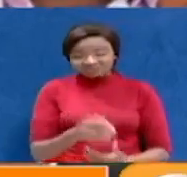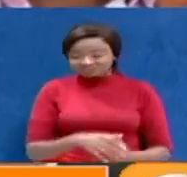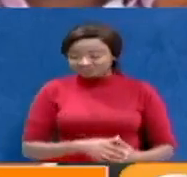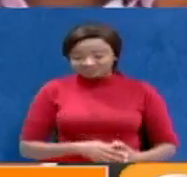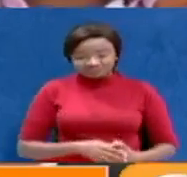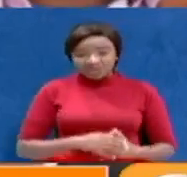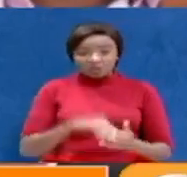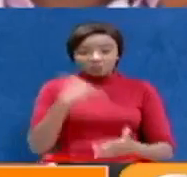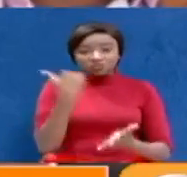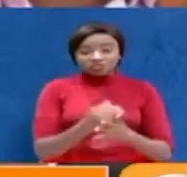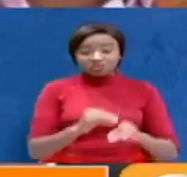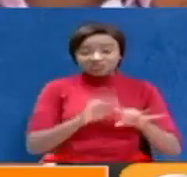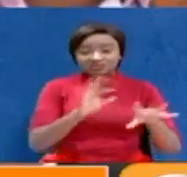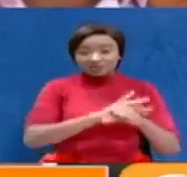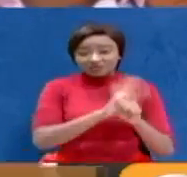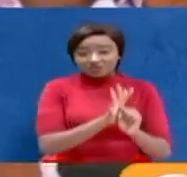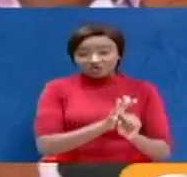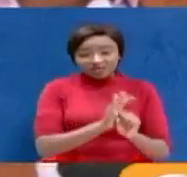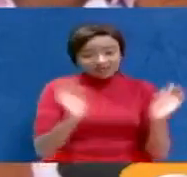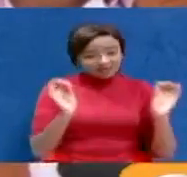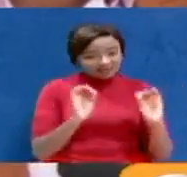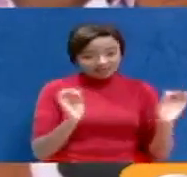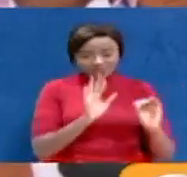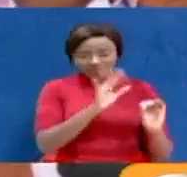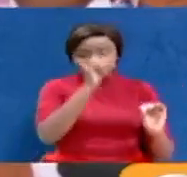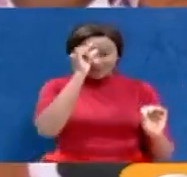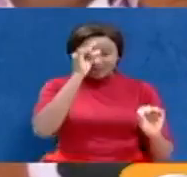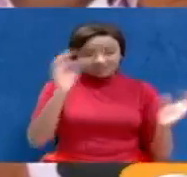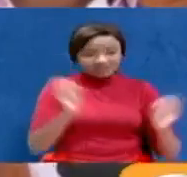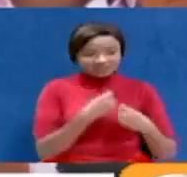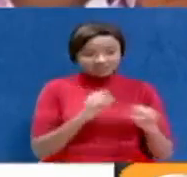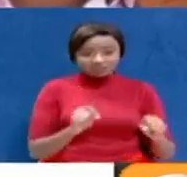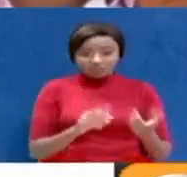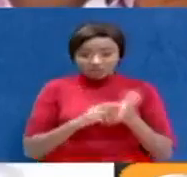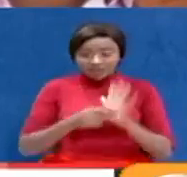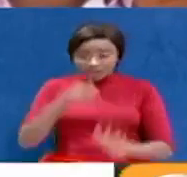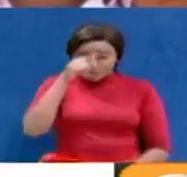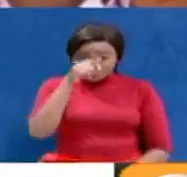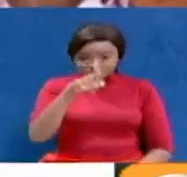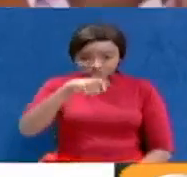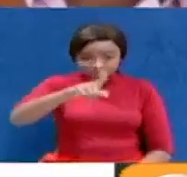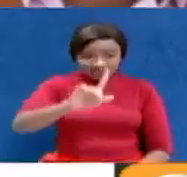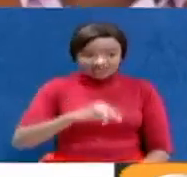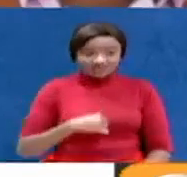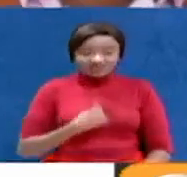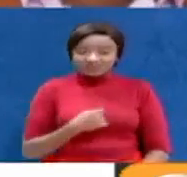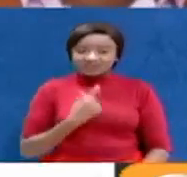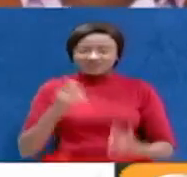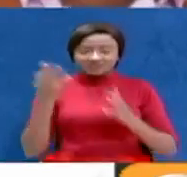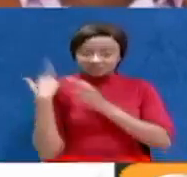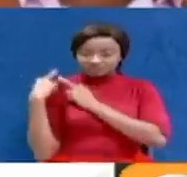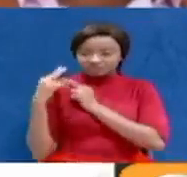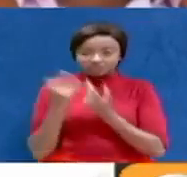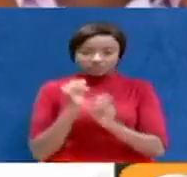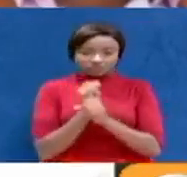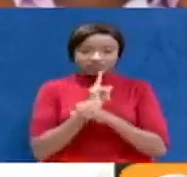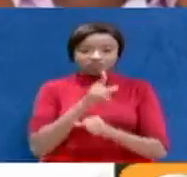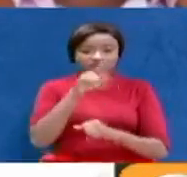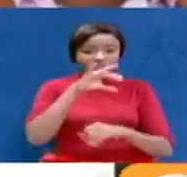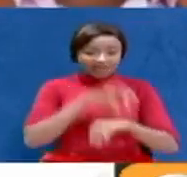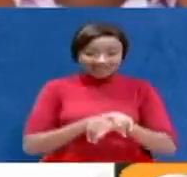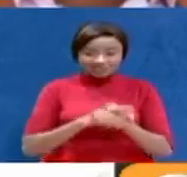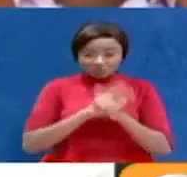is the individuals who are going to make sure that we do not get this disease. And I have said, assume